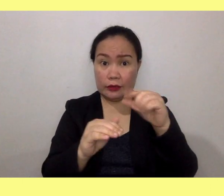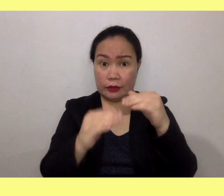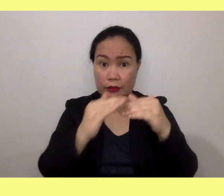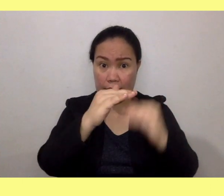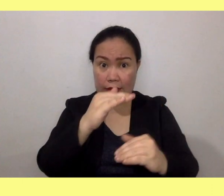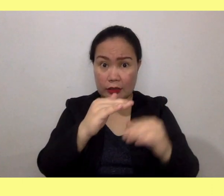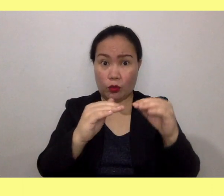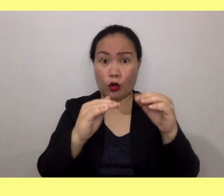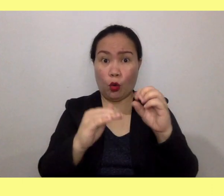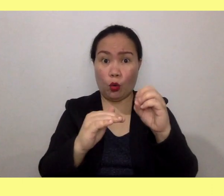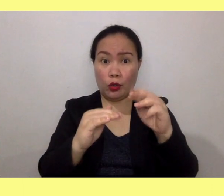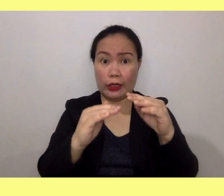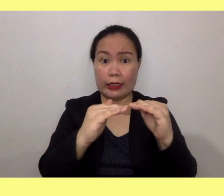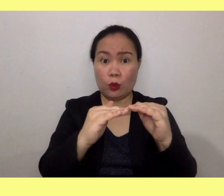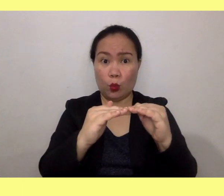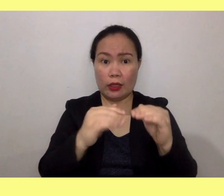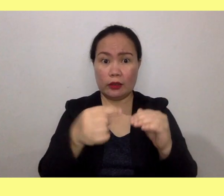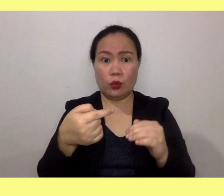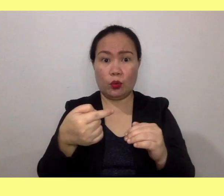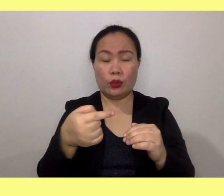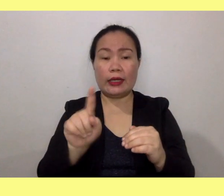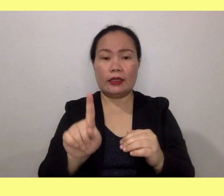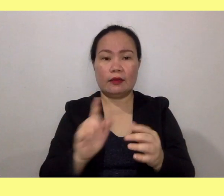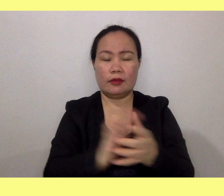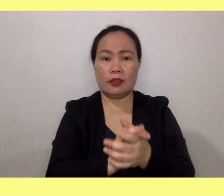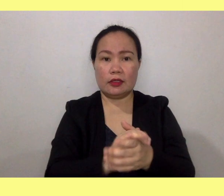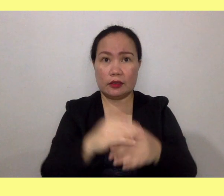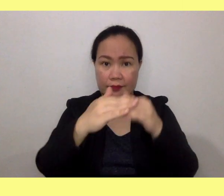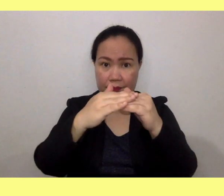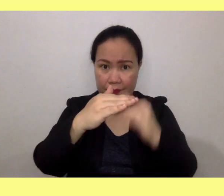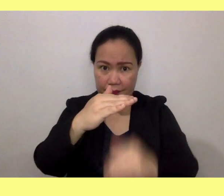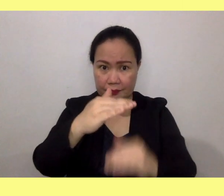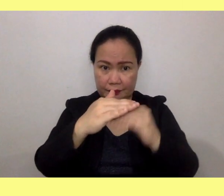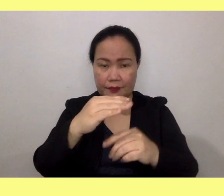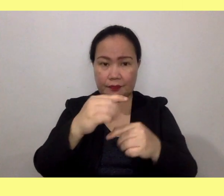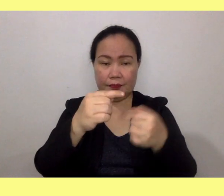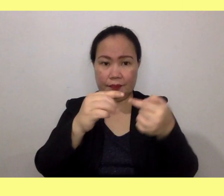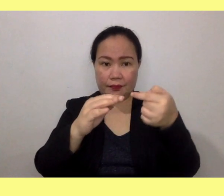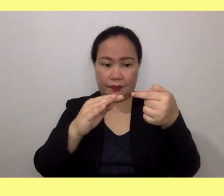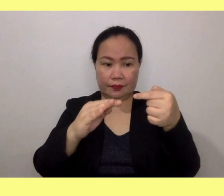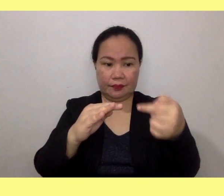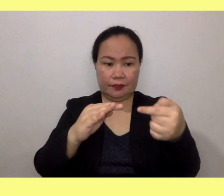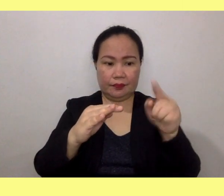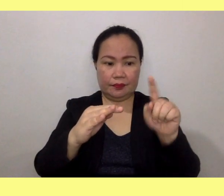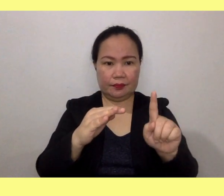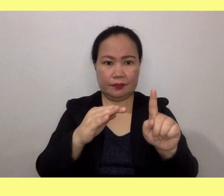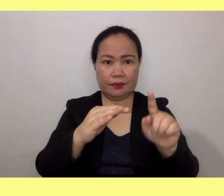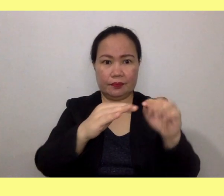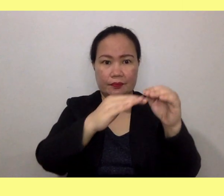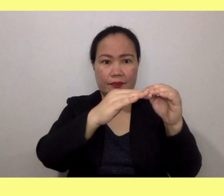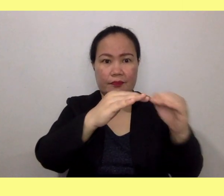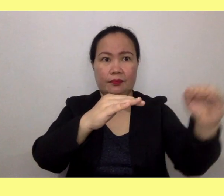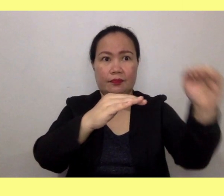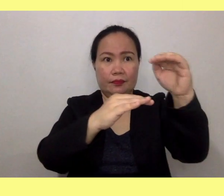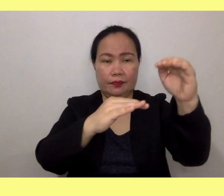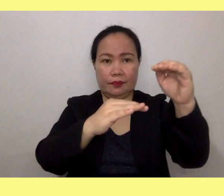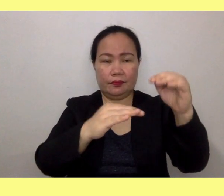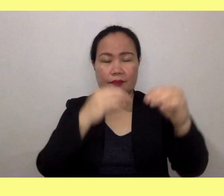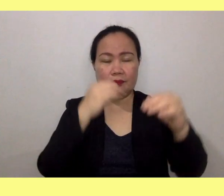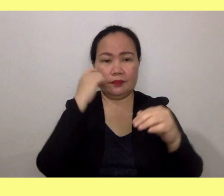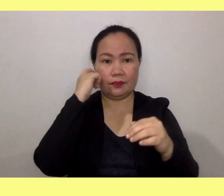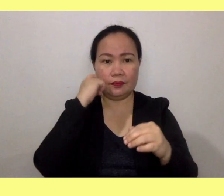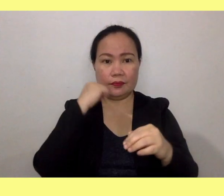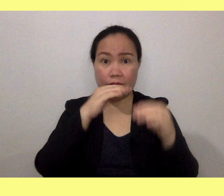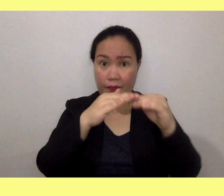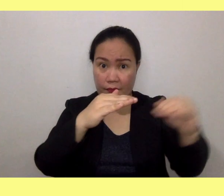negative 5, pero mas mababa naman or equal sa negative 1. So, tandaan, take note